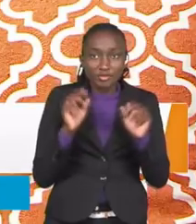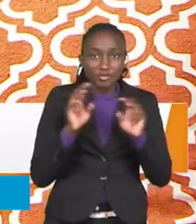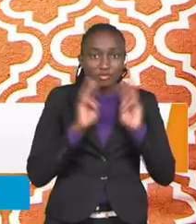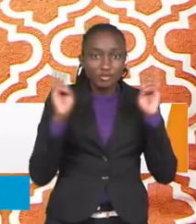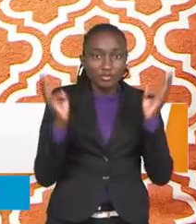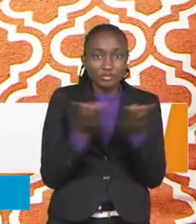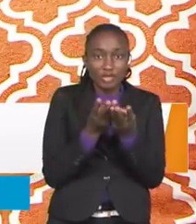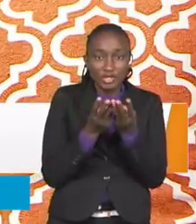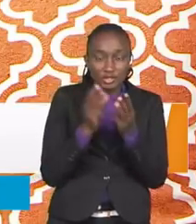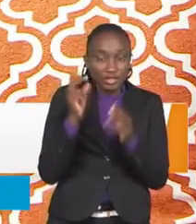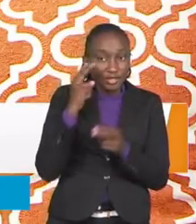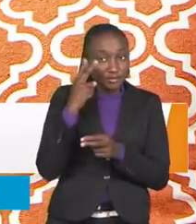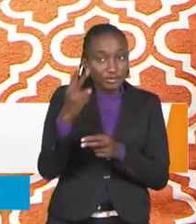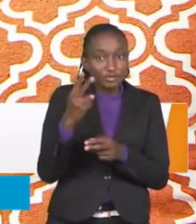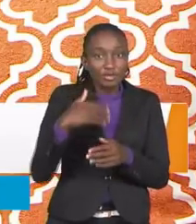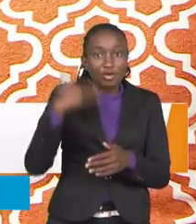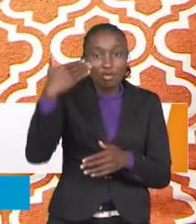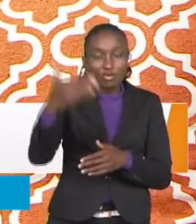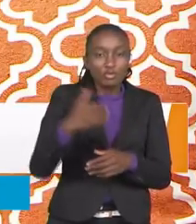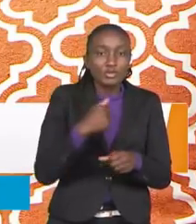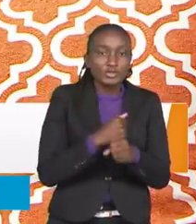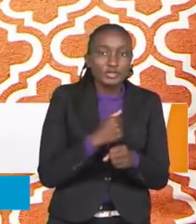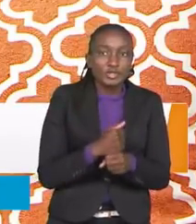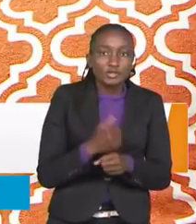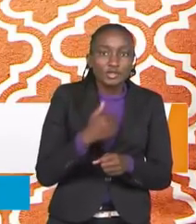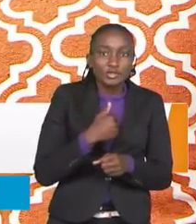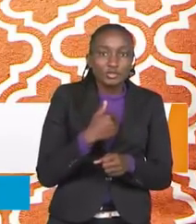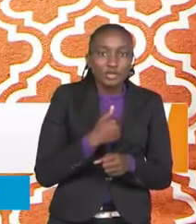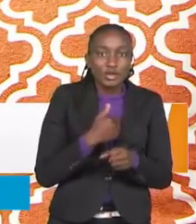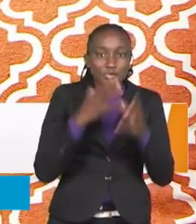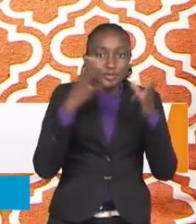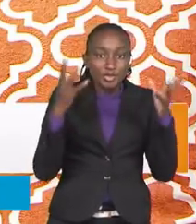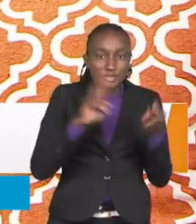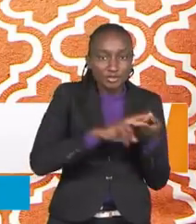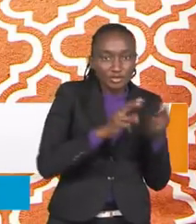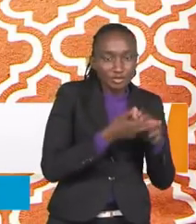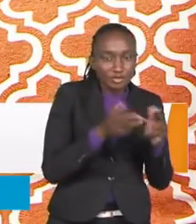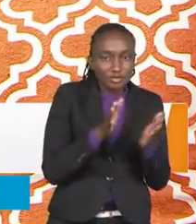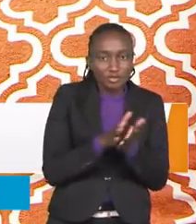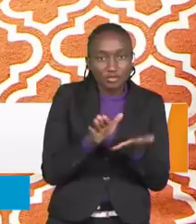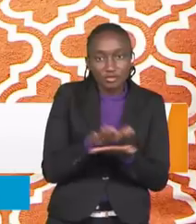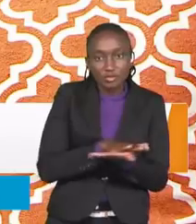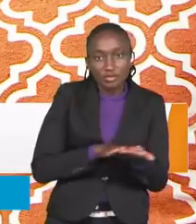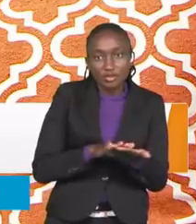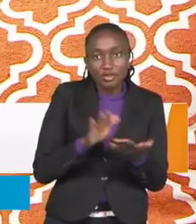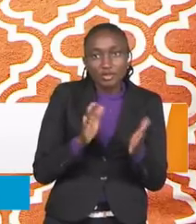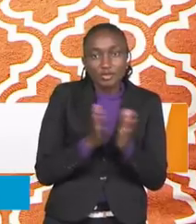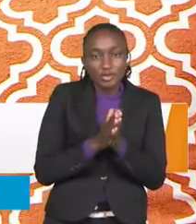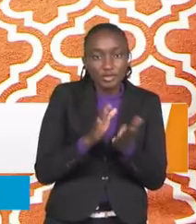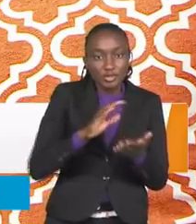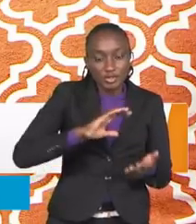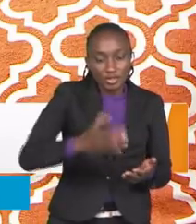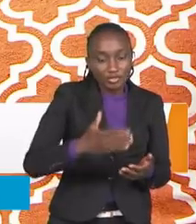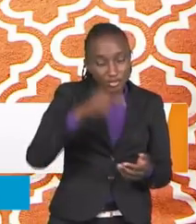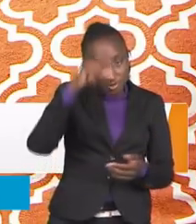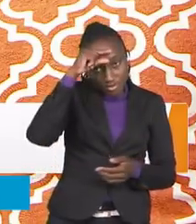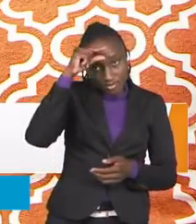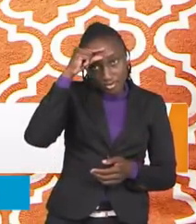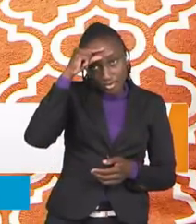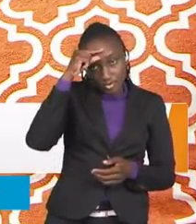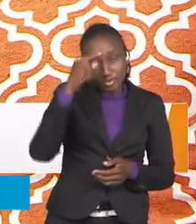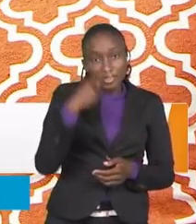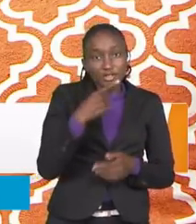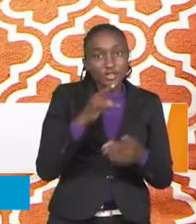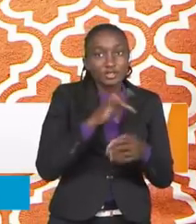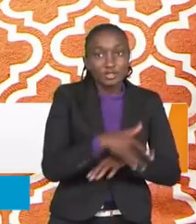has always done is to have great relationships on the ground with the county government. Okay. As I